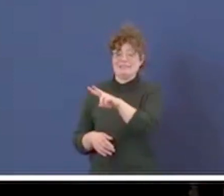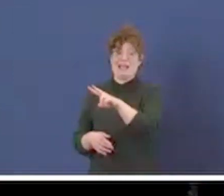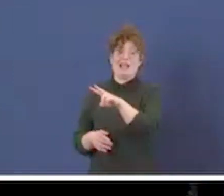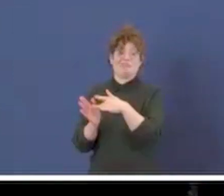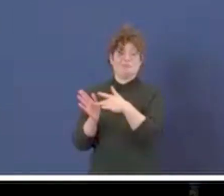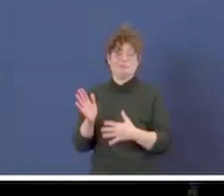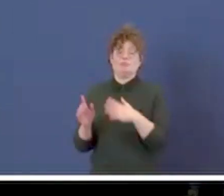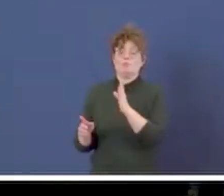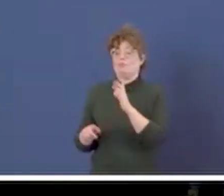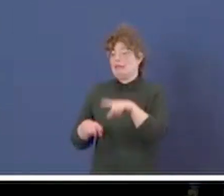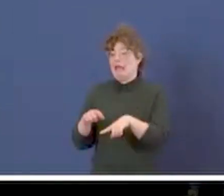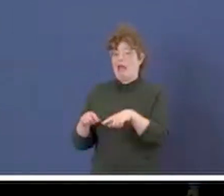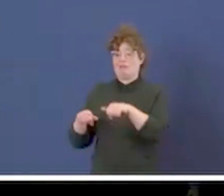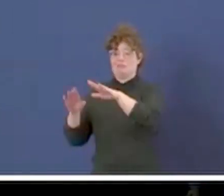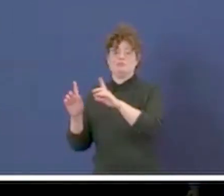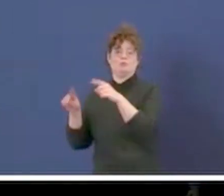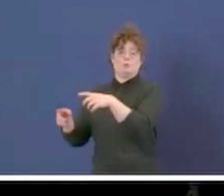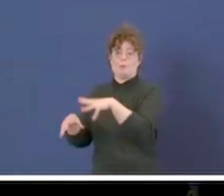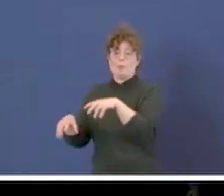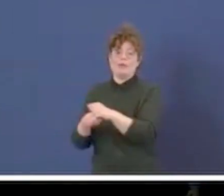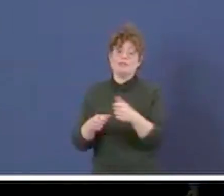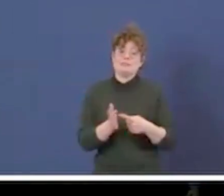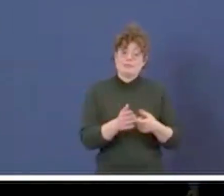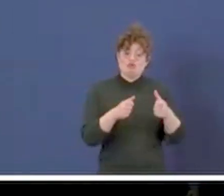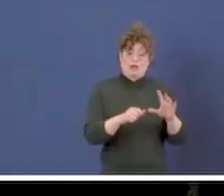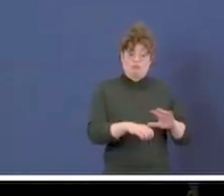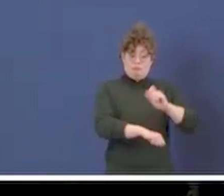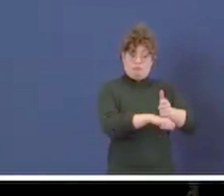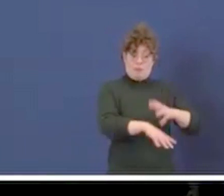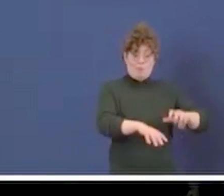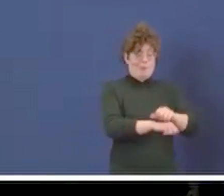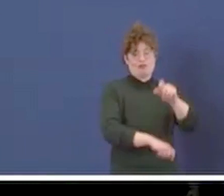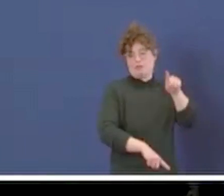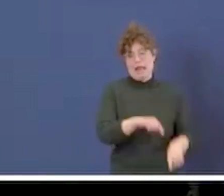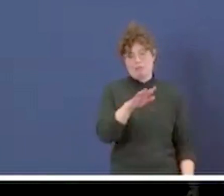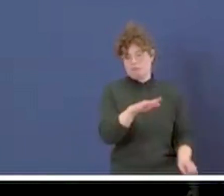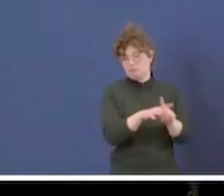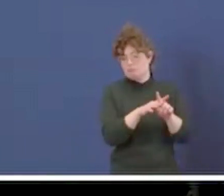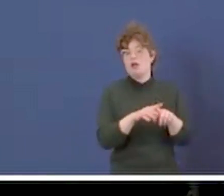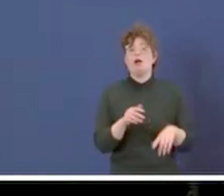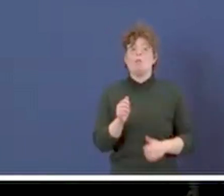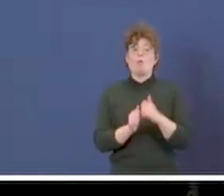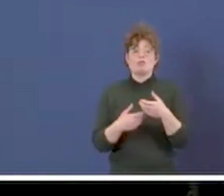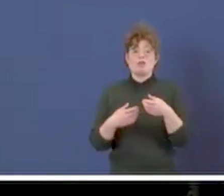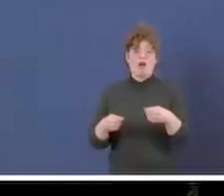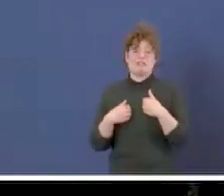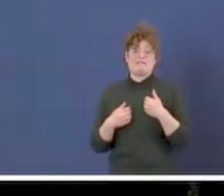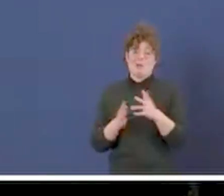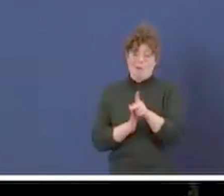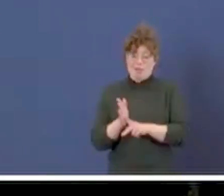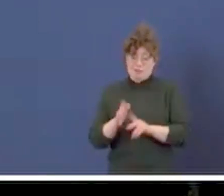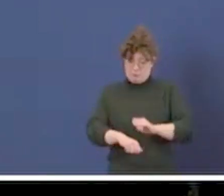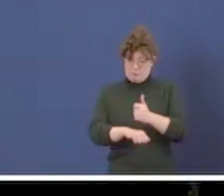they've tried to set up appointments and they just can't make it. Most healthcare offices have a policy that if you miss 3